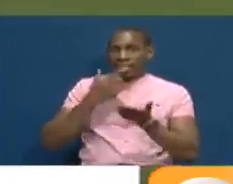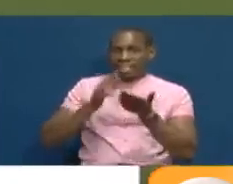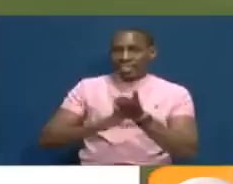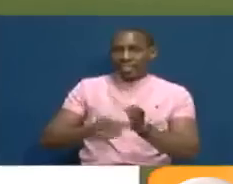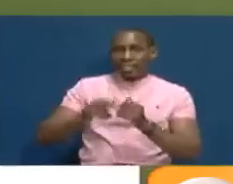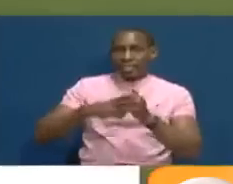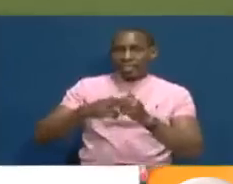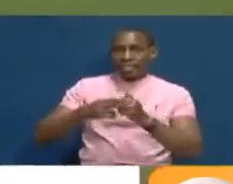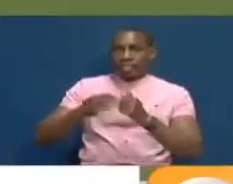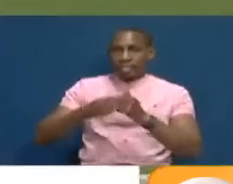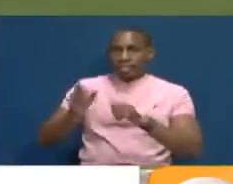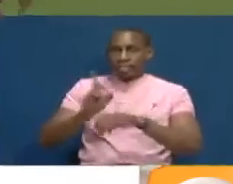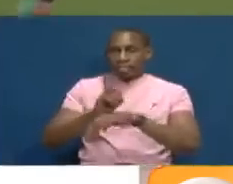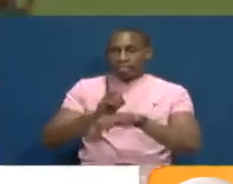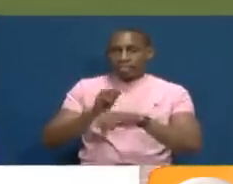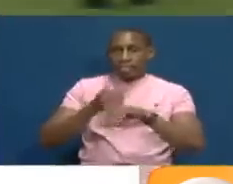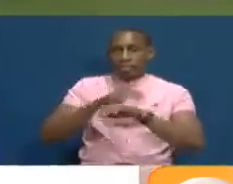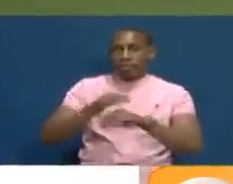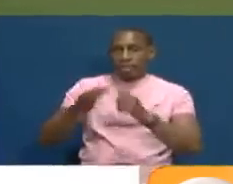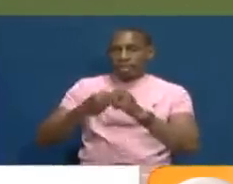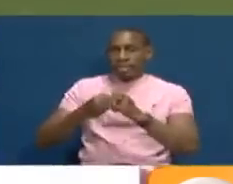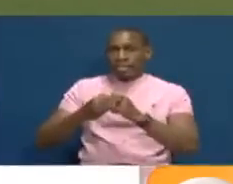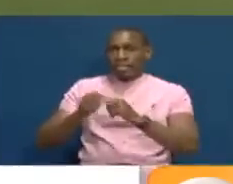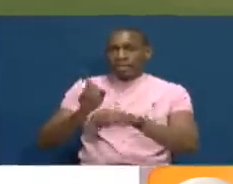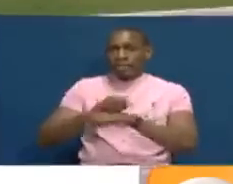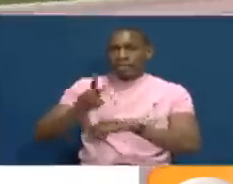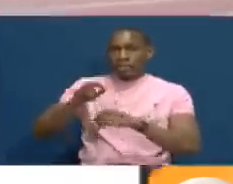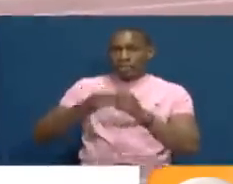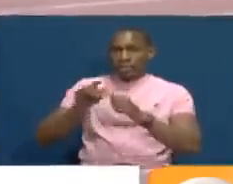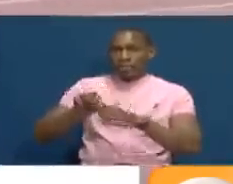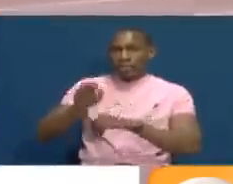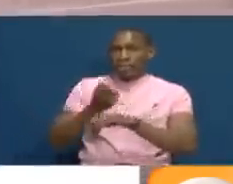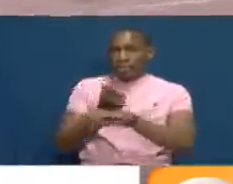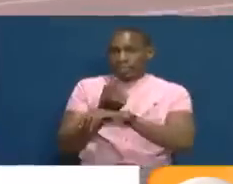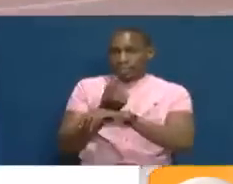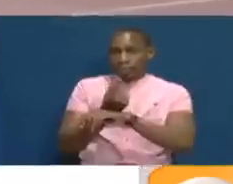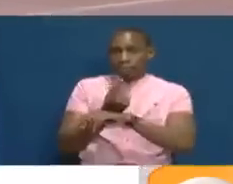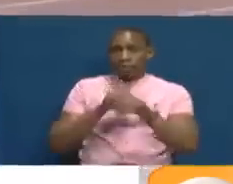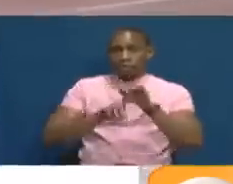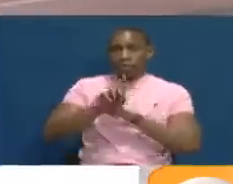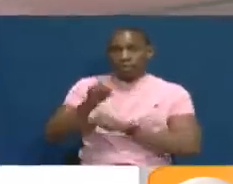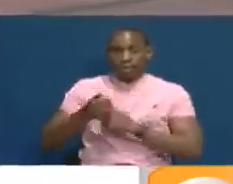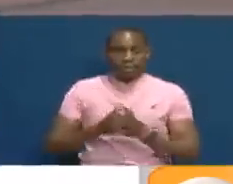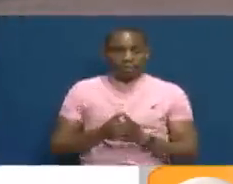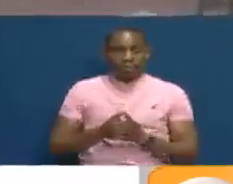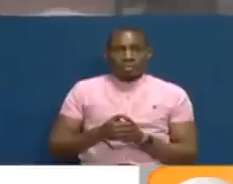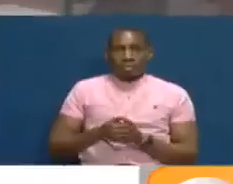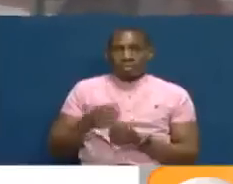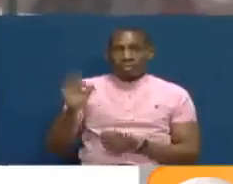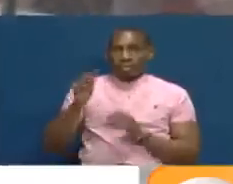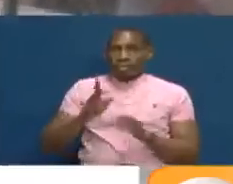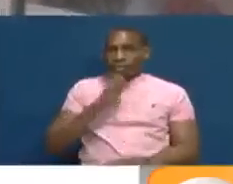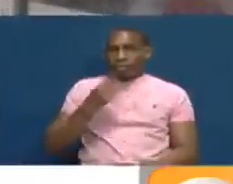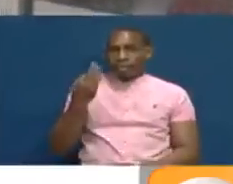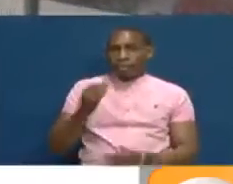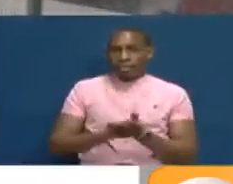8 minutes 27.38 seconds and 8 minutes 28.31 seconds respectively. Kirwa finished